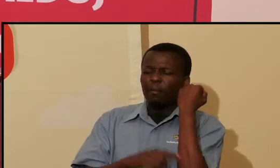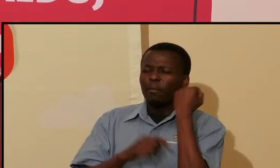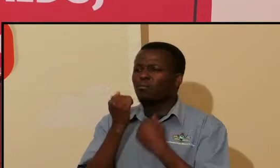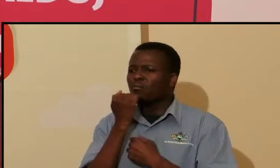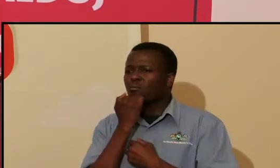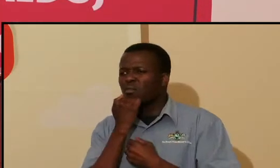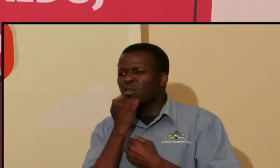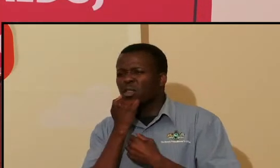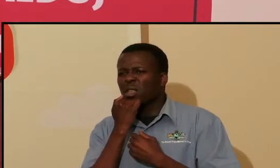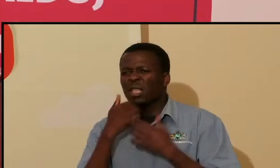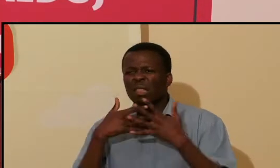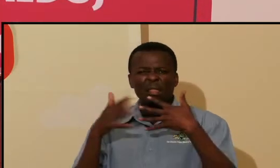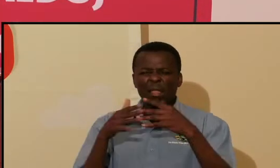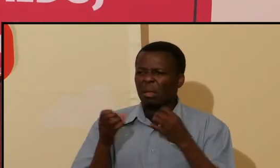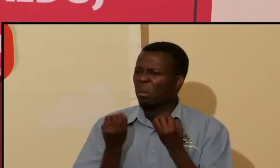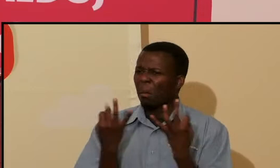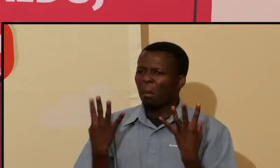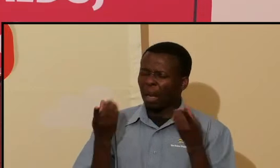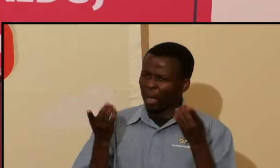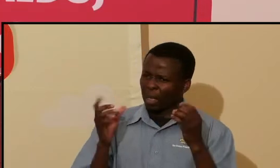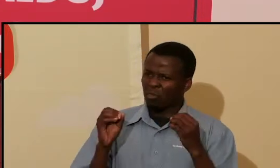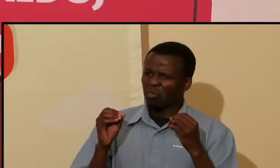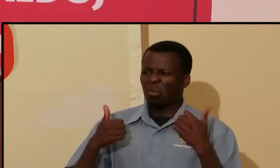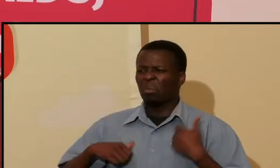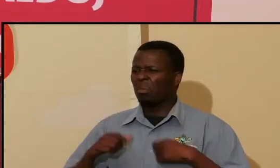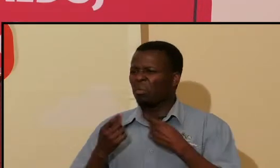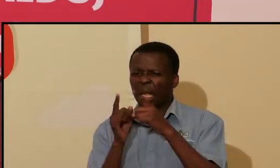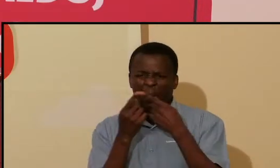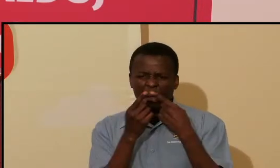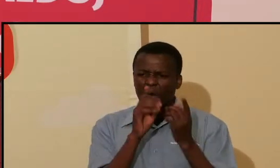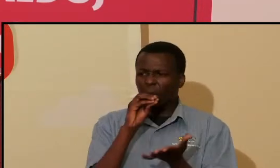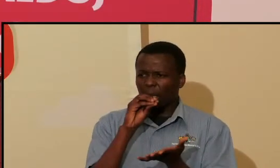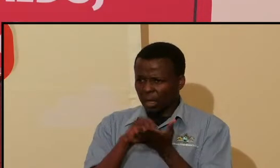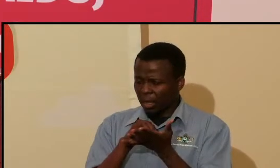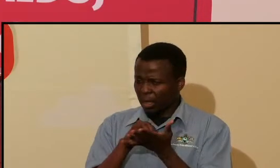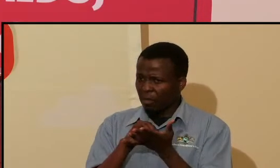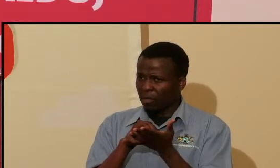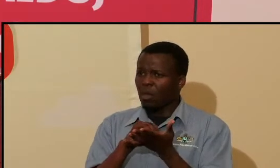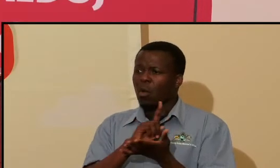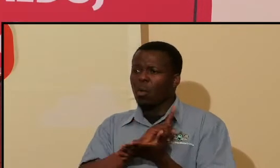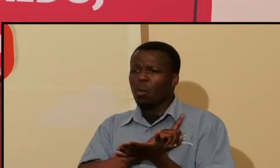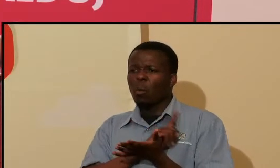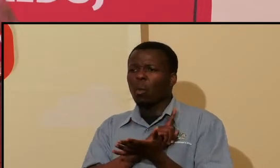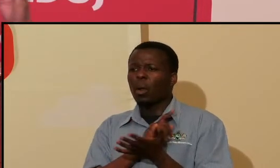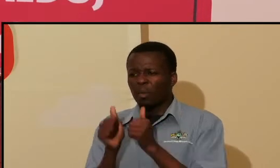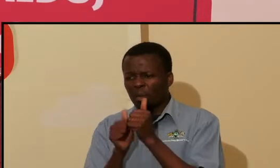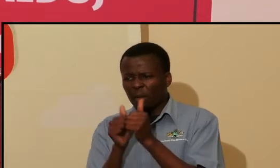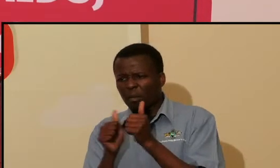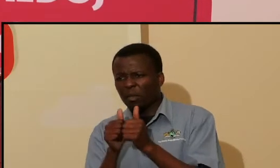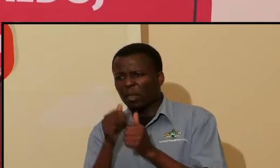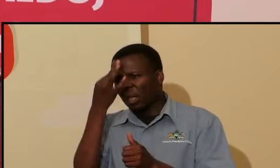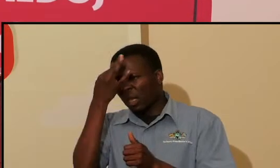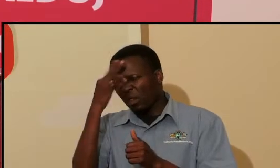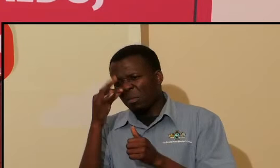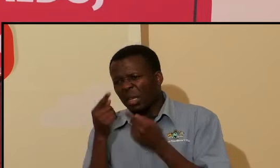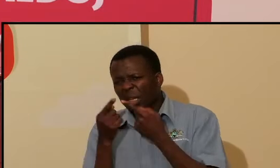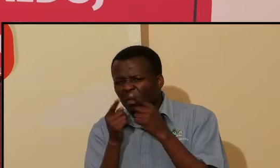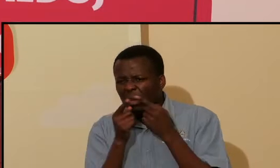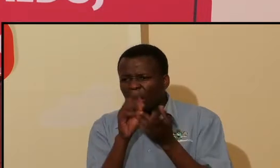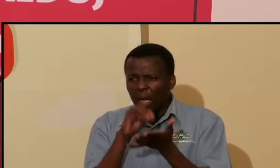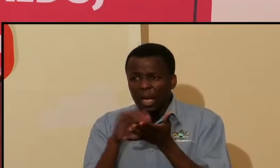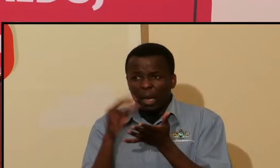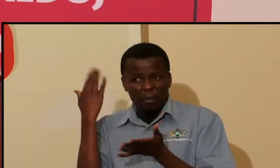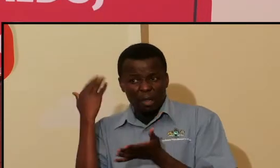happened. If you remember that even government offices were not decentralized, early on. It was, service delivery